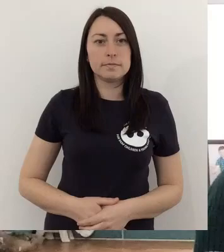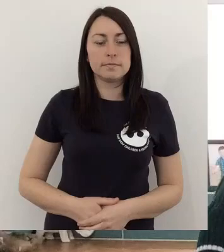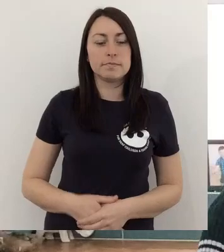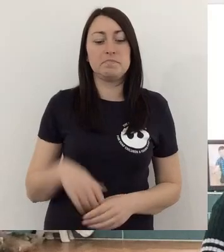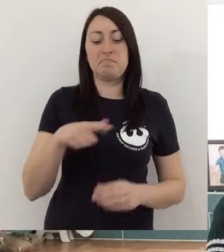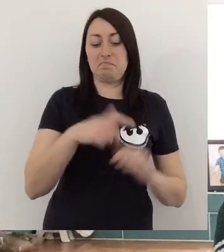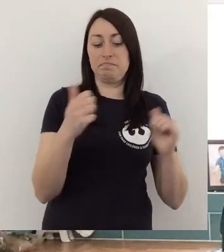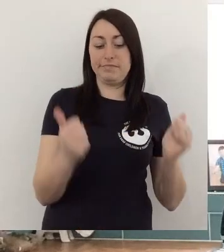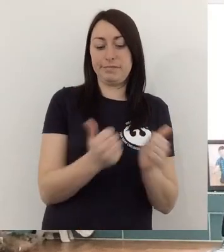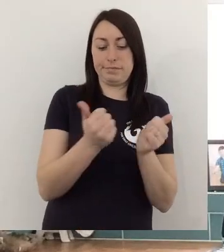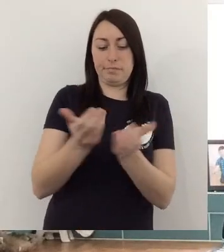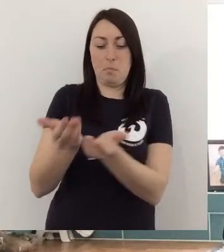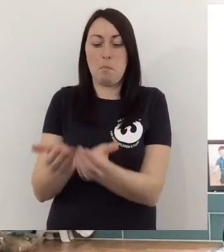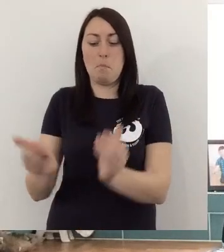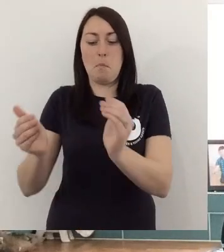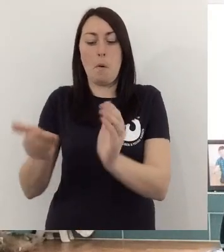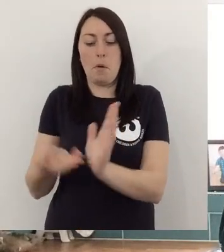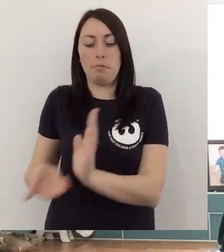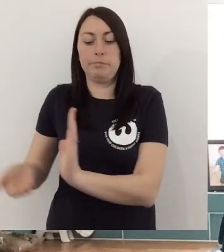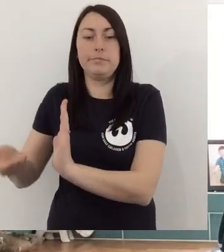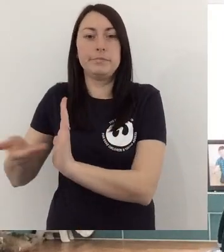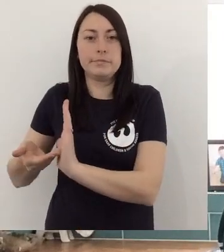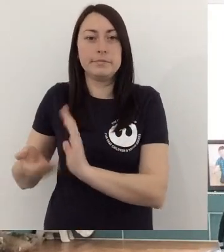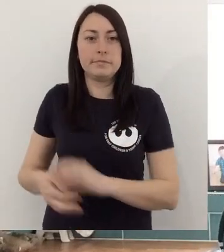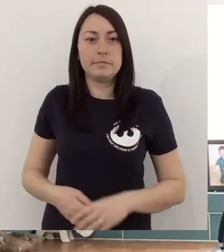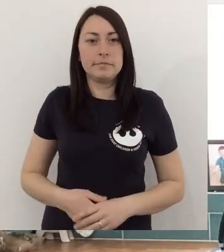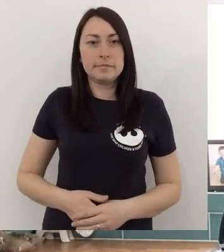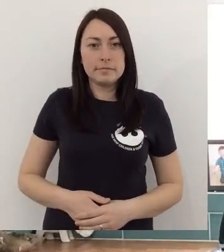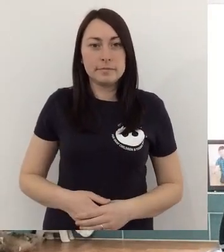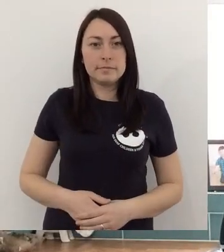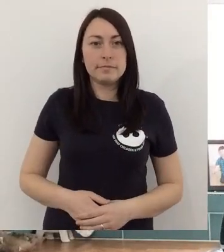I can pop those into a bowl.